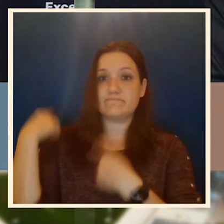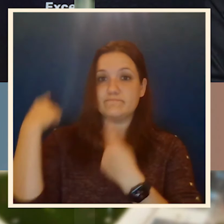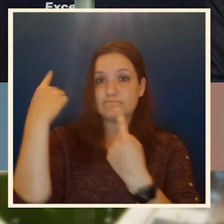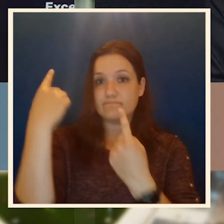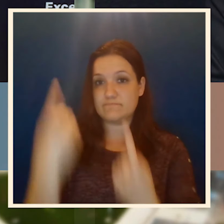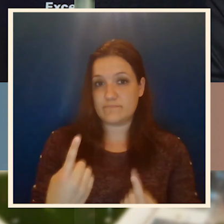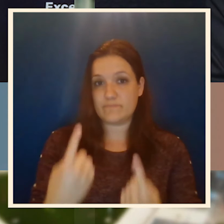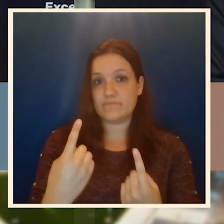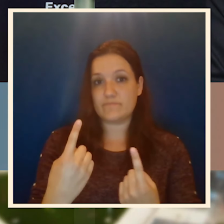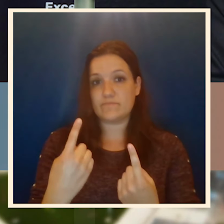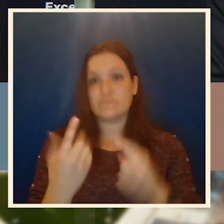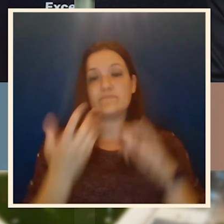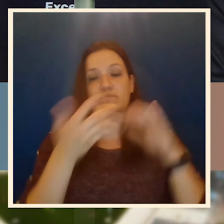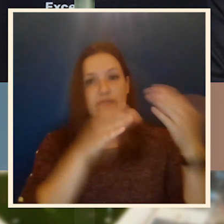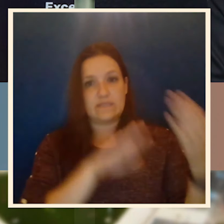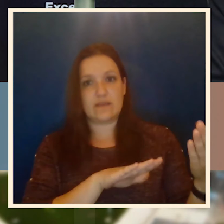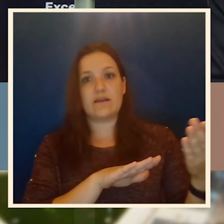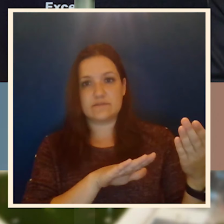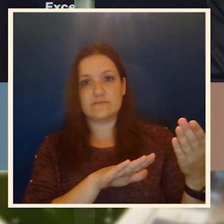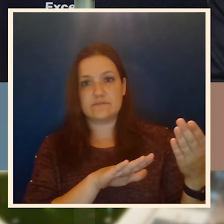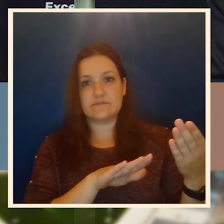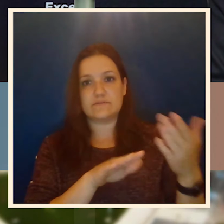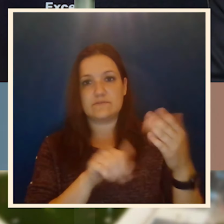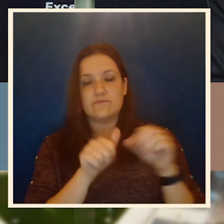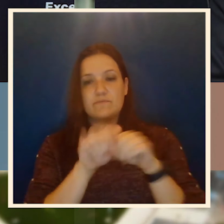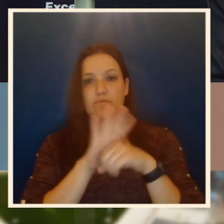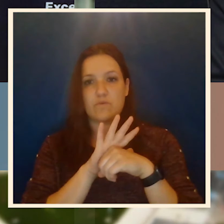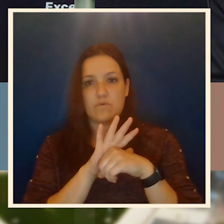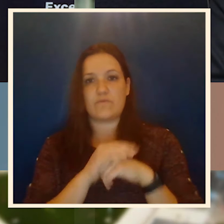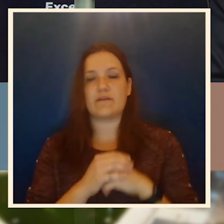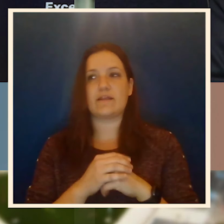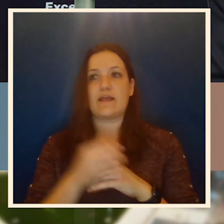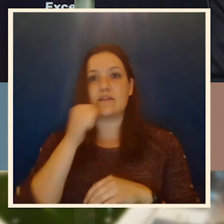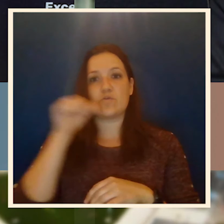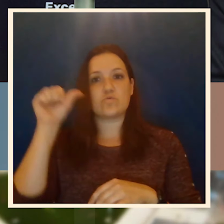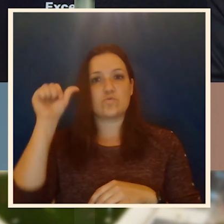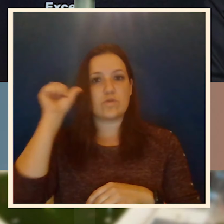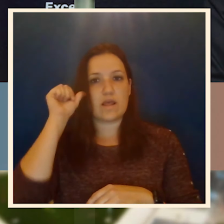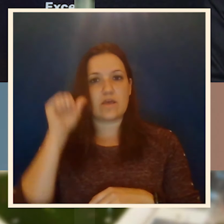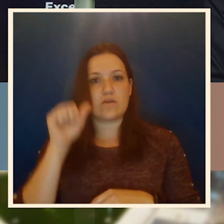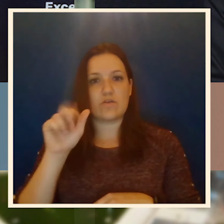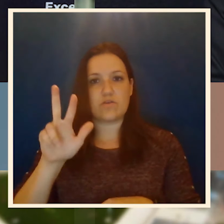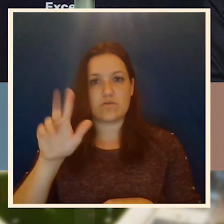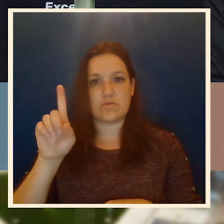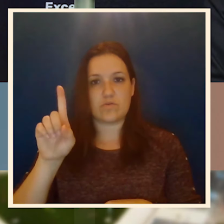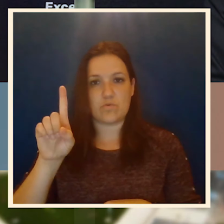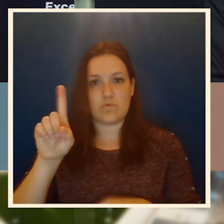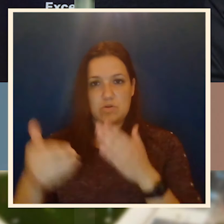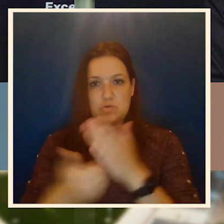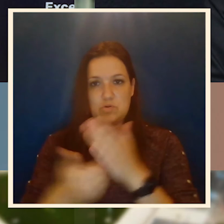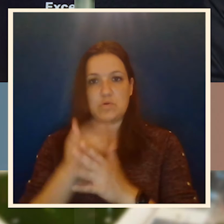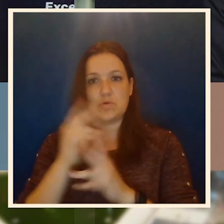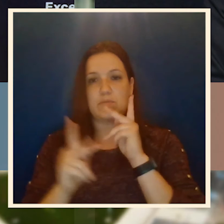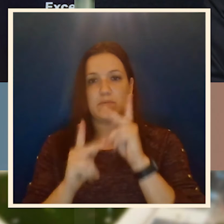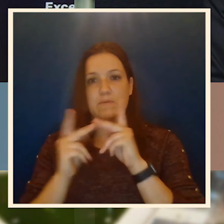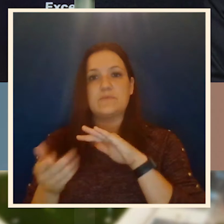1.7% of those that contracted the virus, again, over the entire course of the pandemic, ended up dying of the